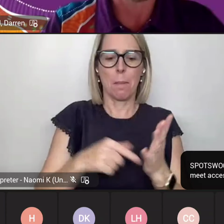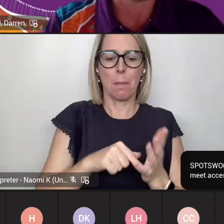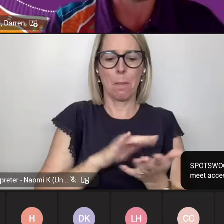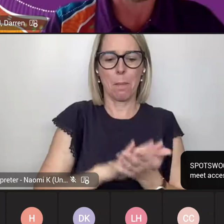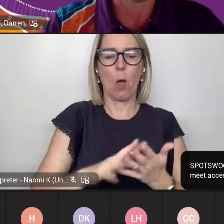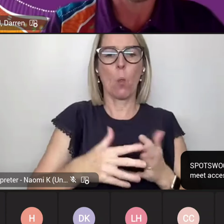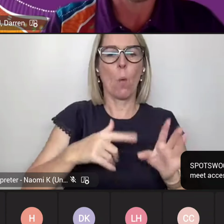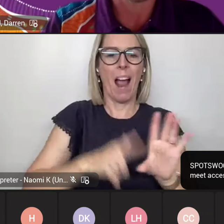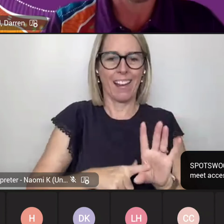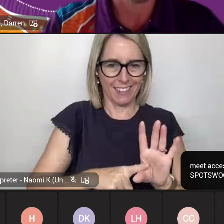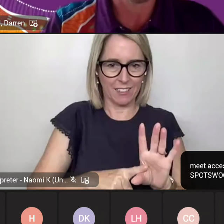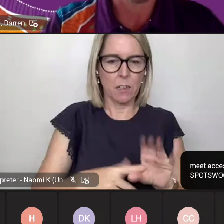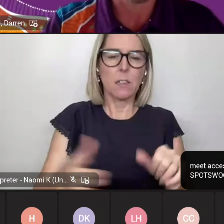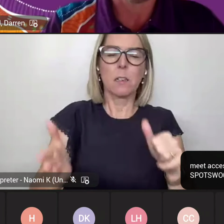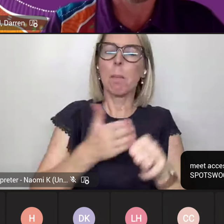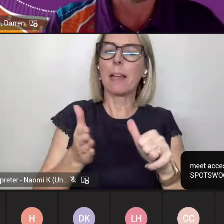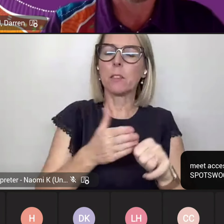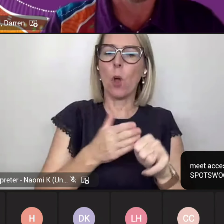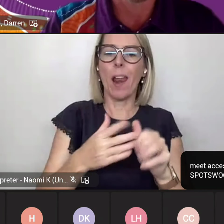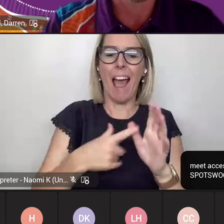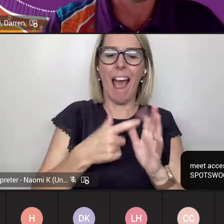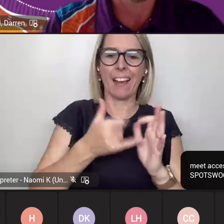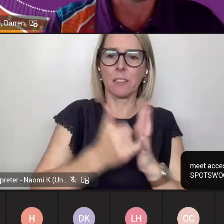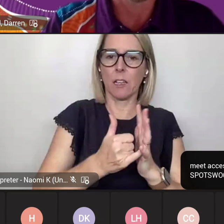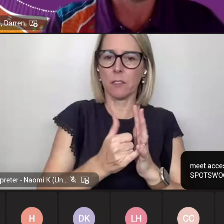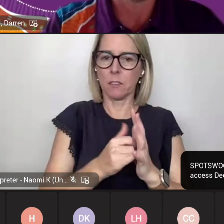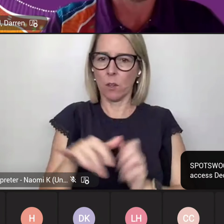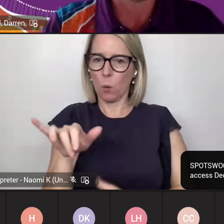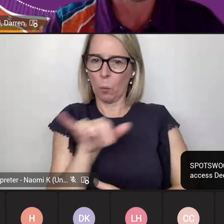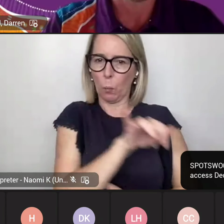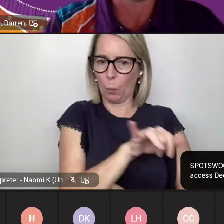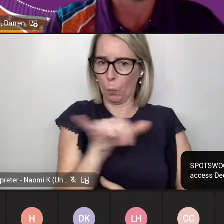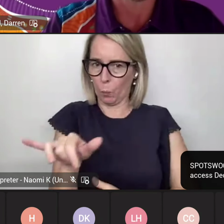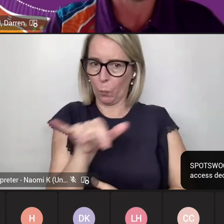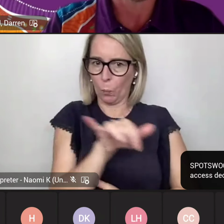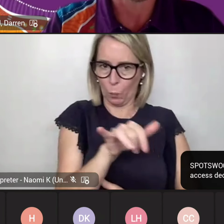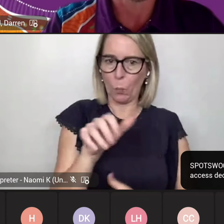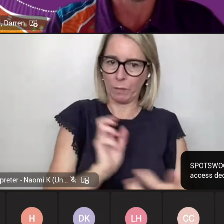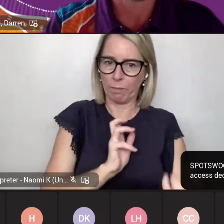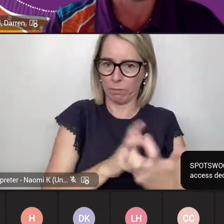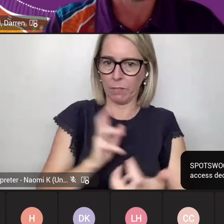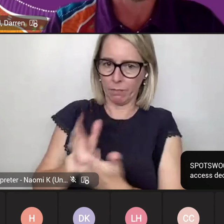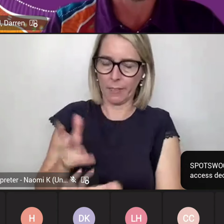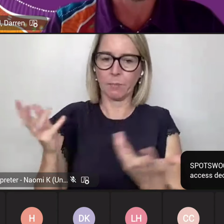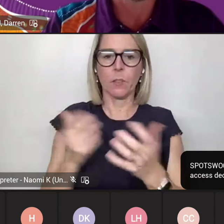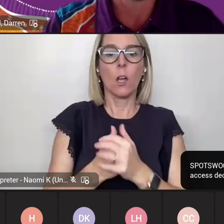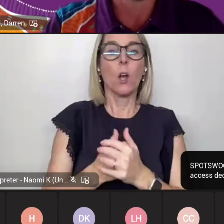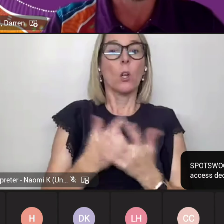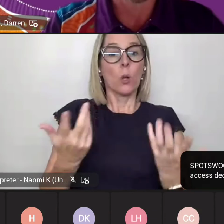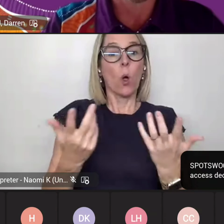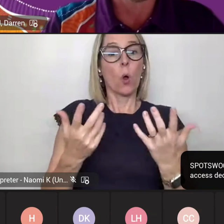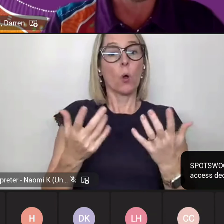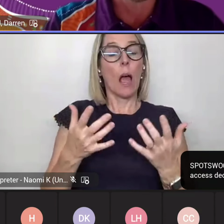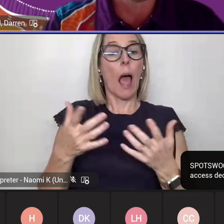access. So there are no changes to how we make access decisions or build plans at the